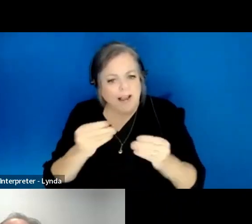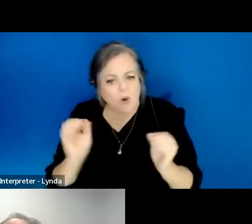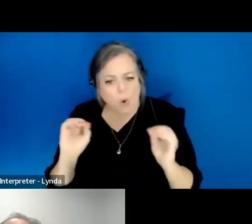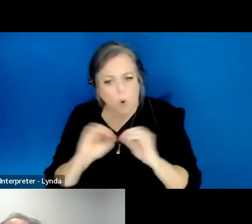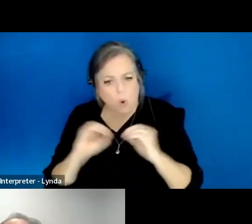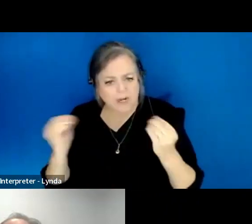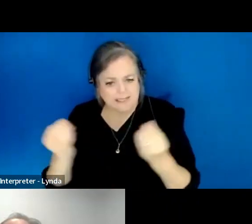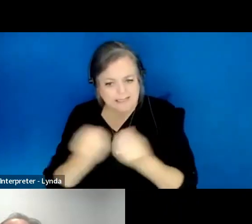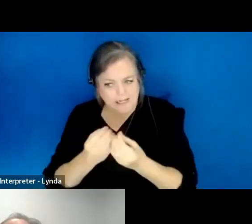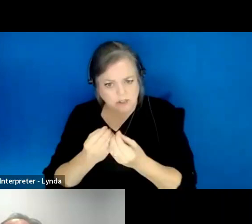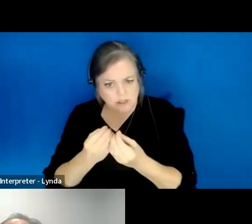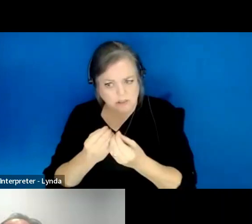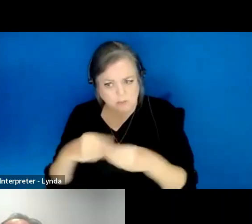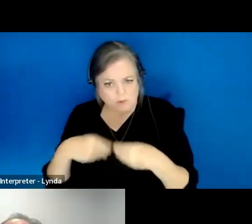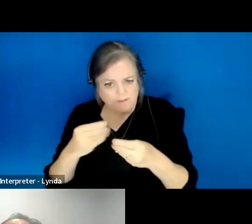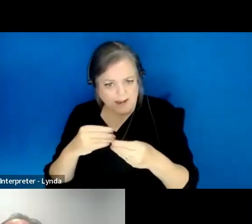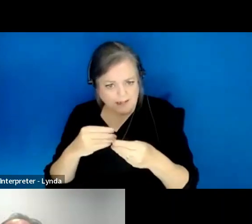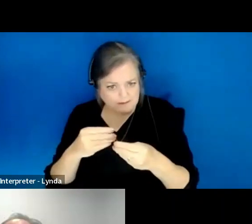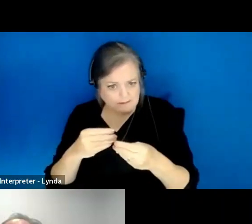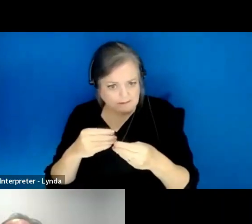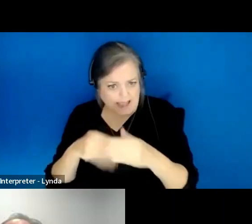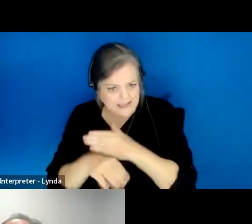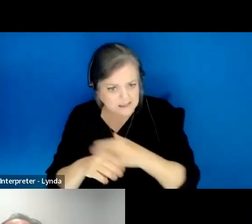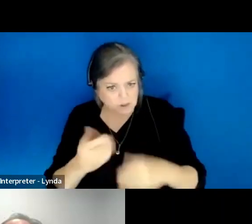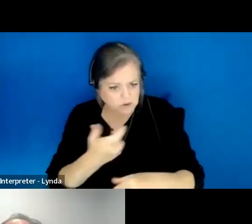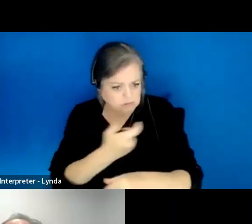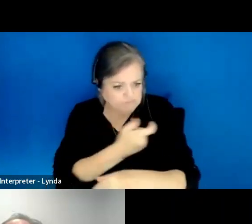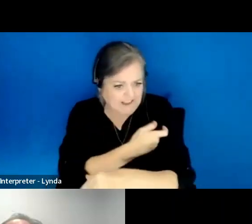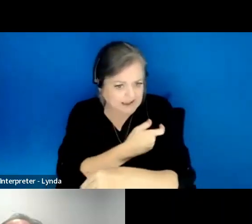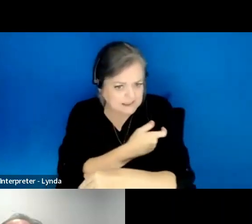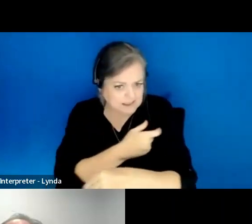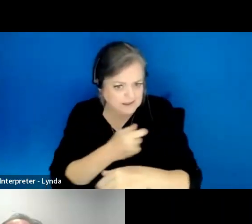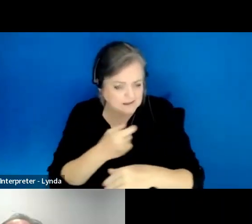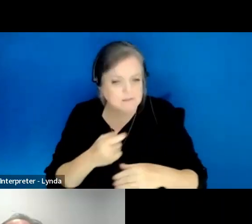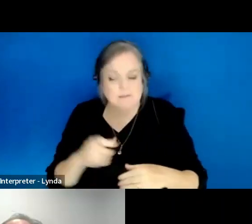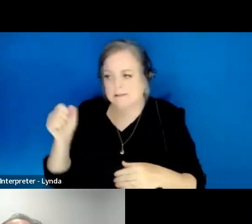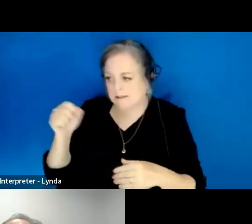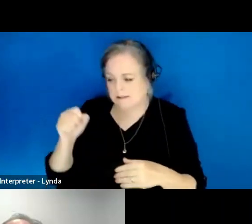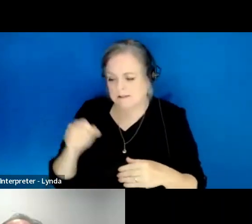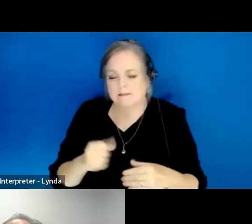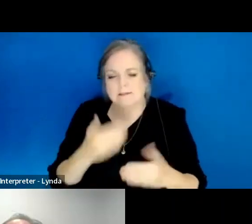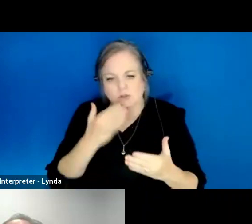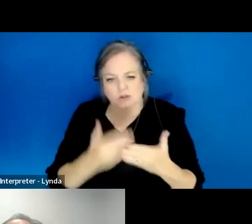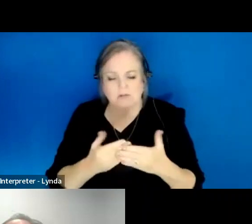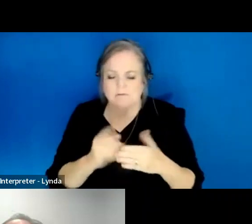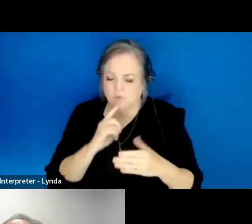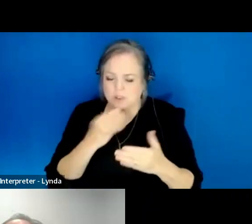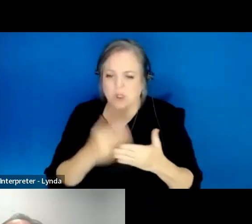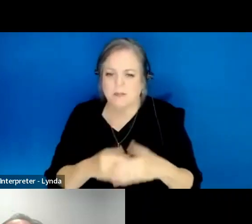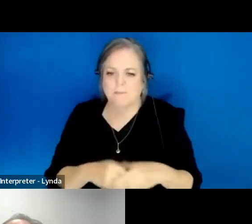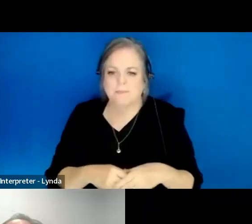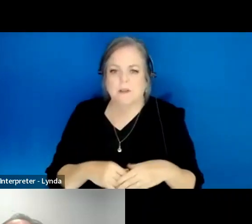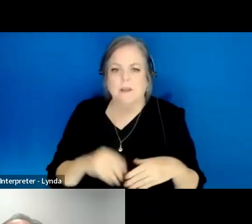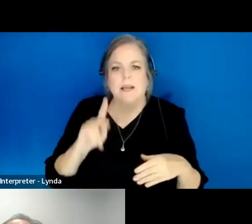time, did they provide access to the COVID-19 vaccines? Yes. That's good. That's good. That's really good. And